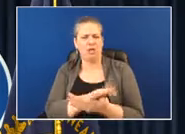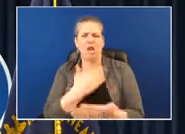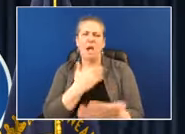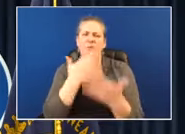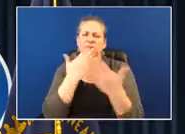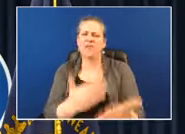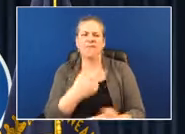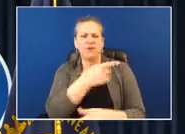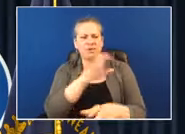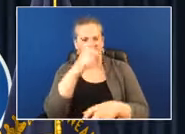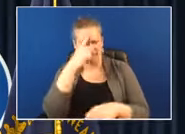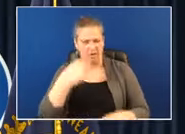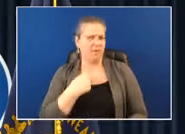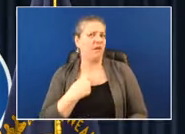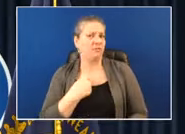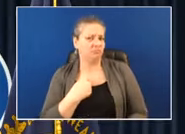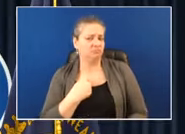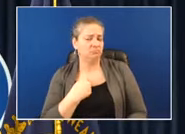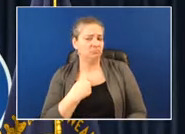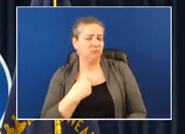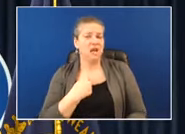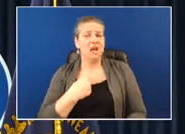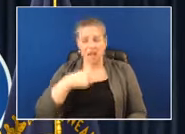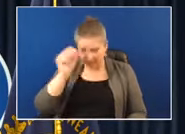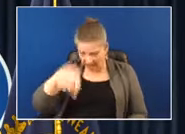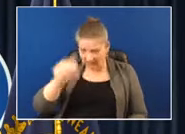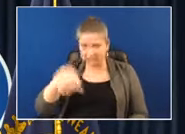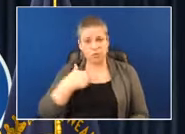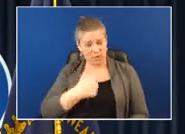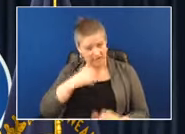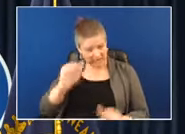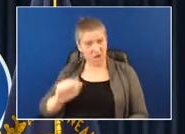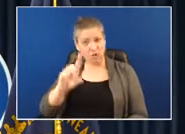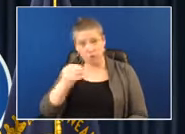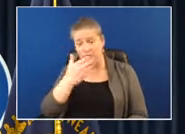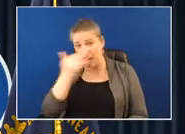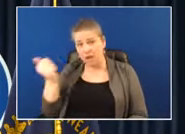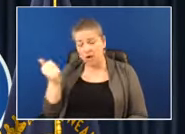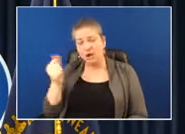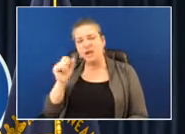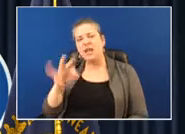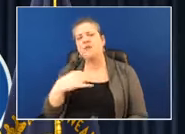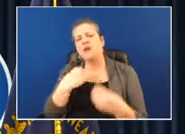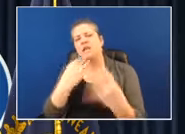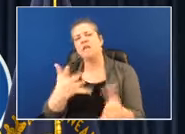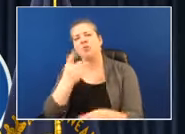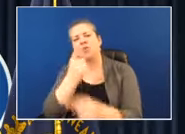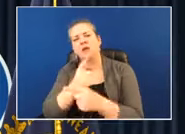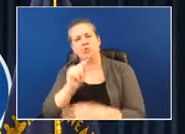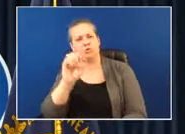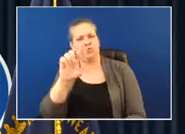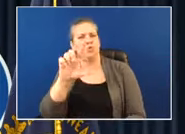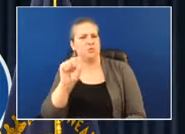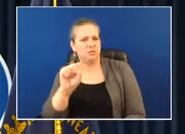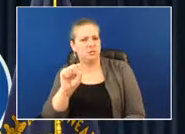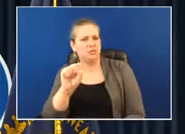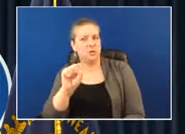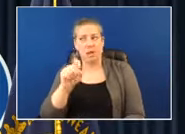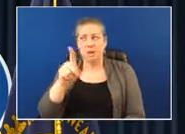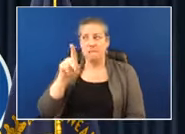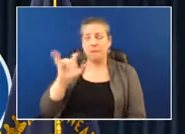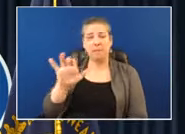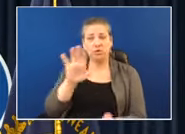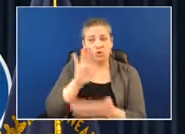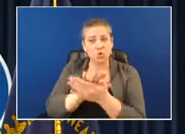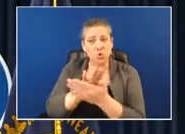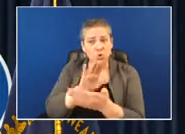and how I believe that, yes, we can do better, but only if we provide them the tools. Our public schools and their employees, they are